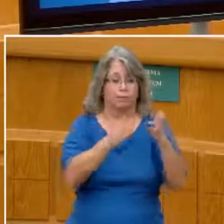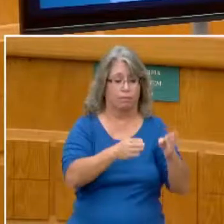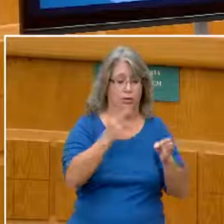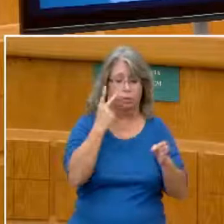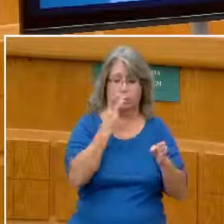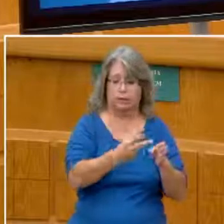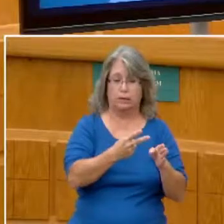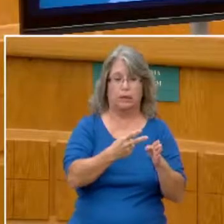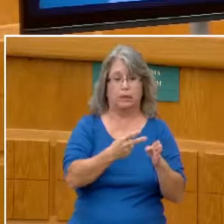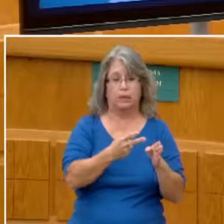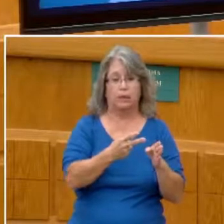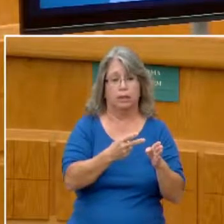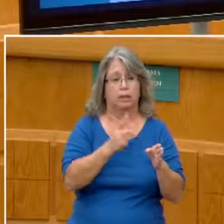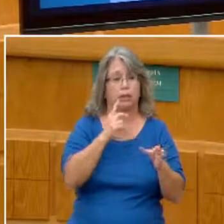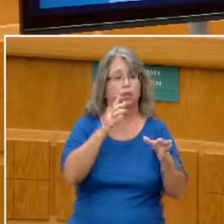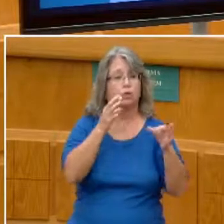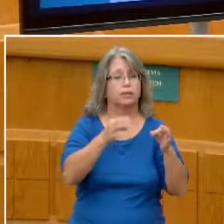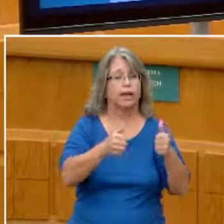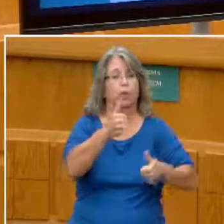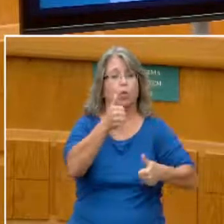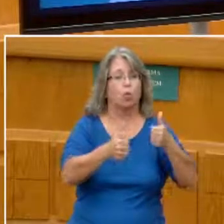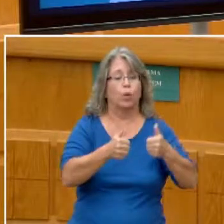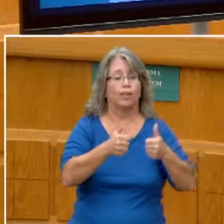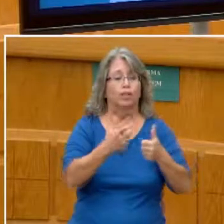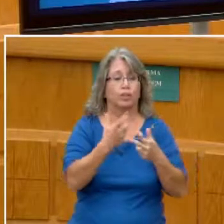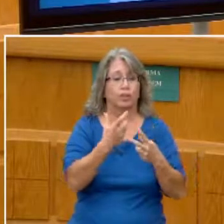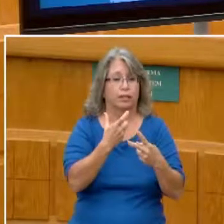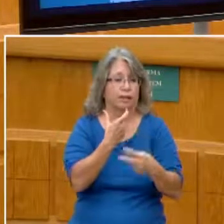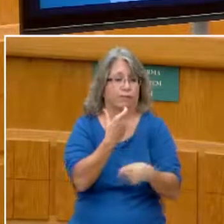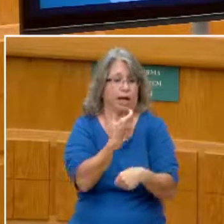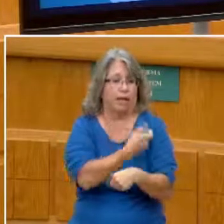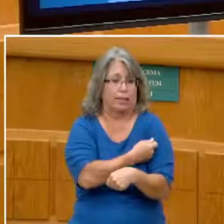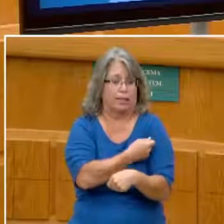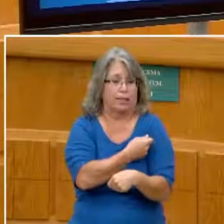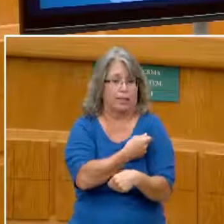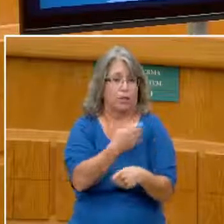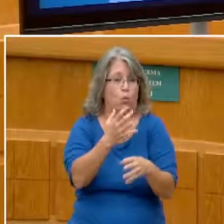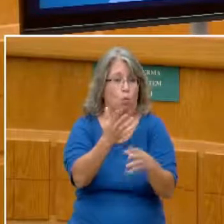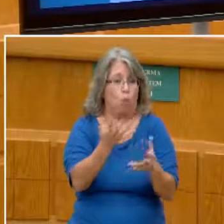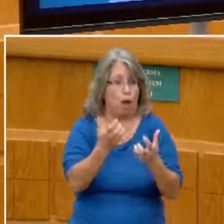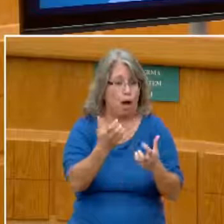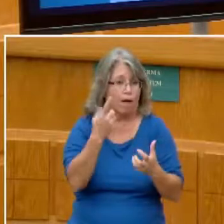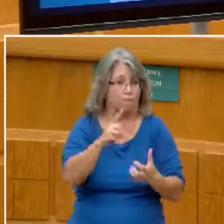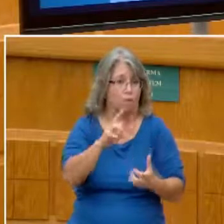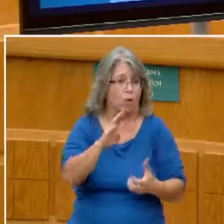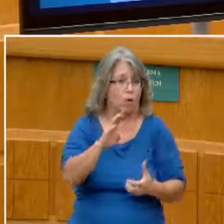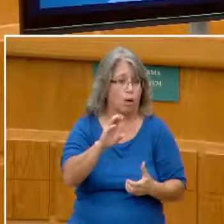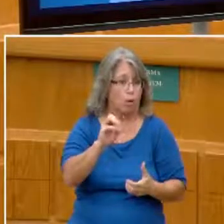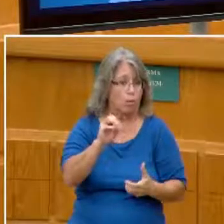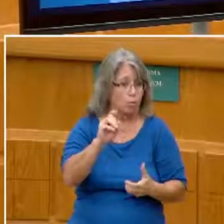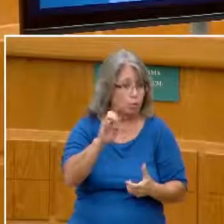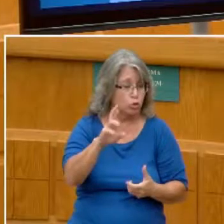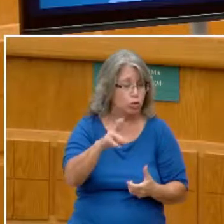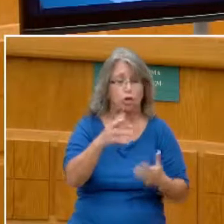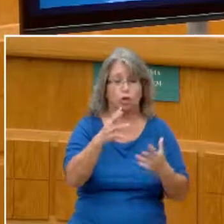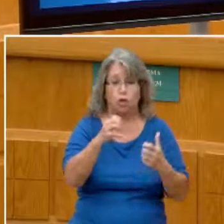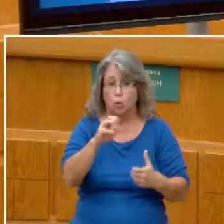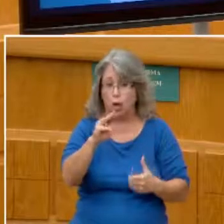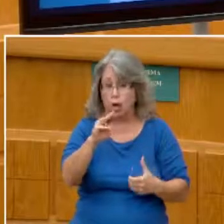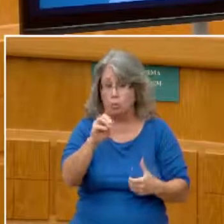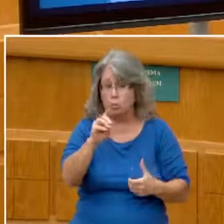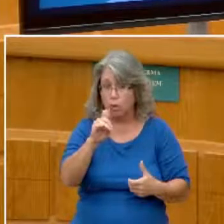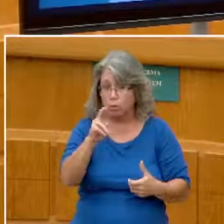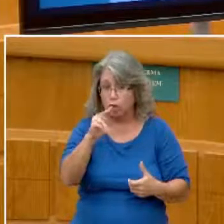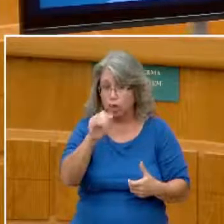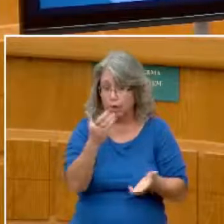slide, and you can decide which vaccine you're wanting to get as your booster. Do you want another Moderna, because you got 2 Modernas, or